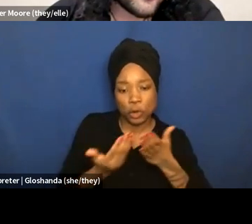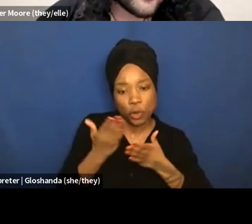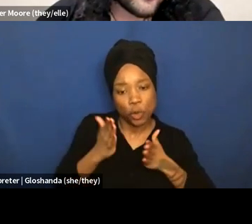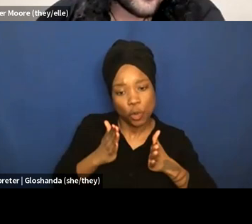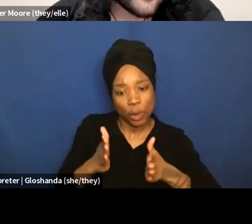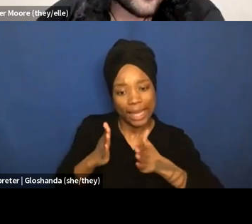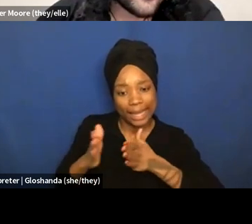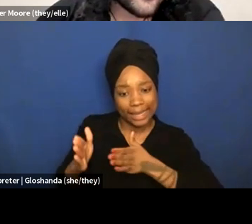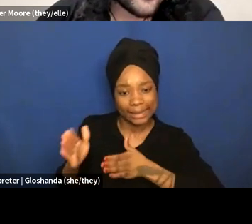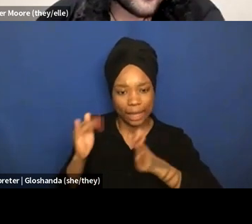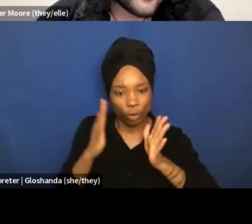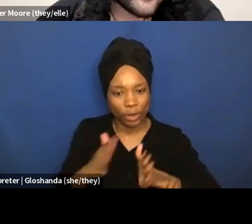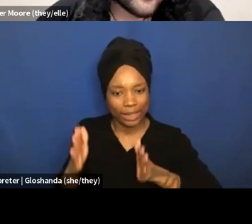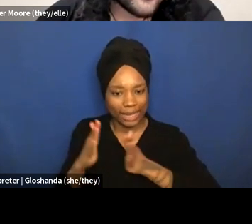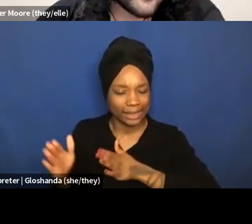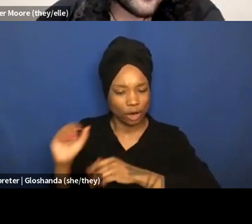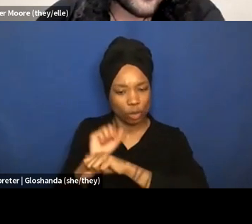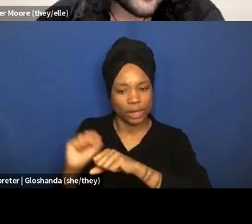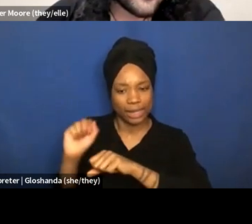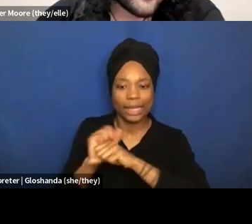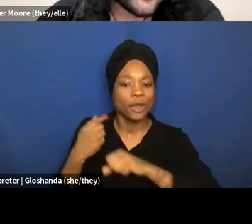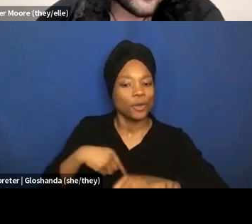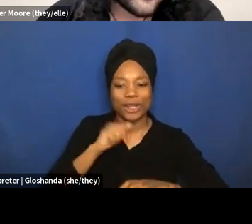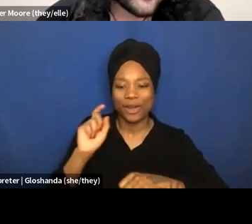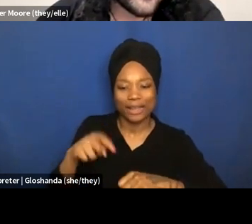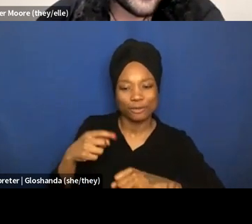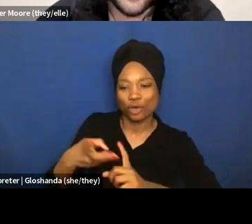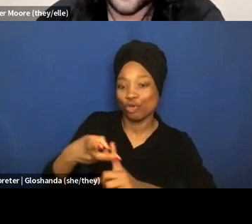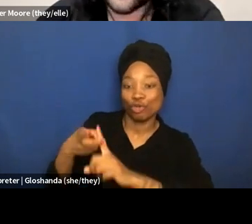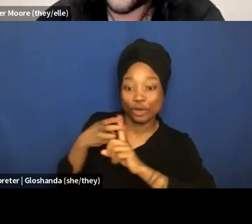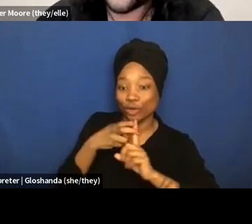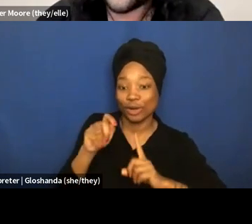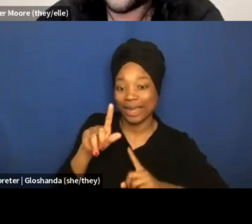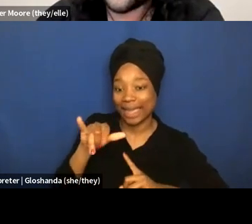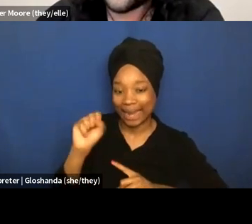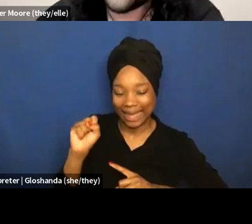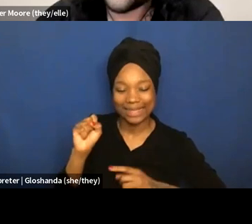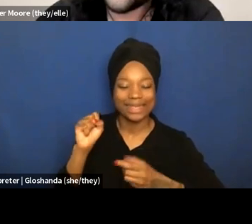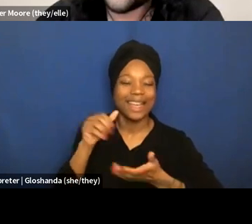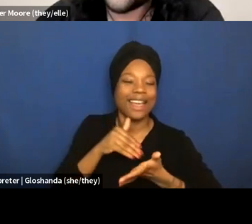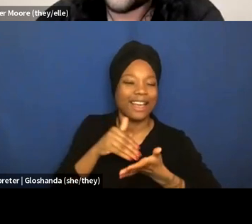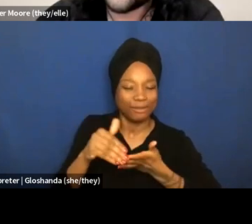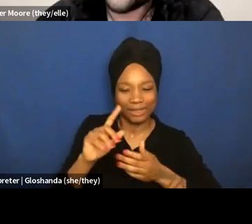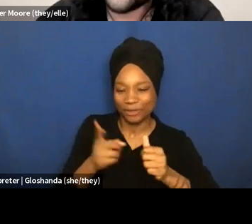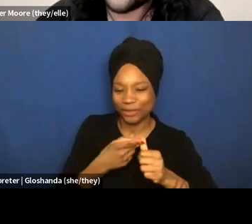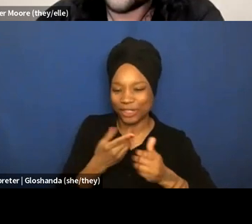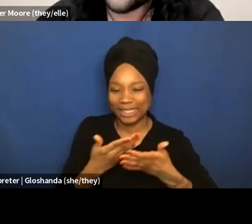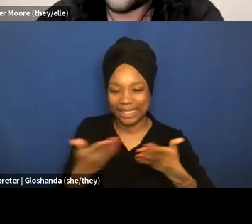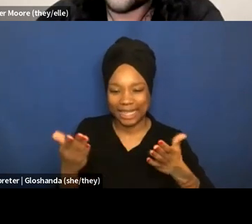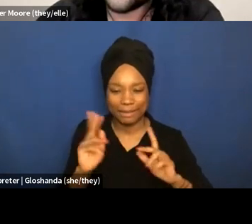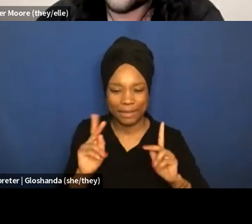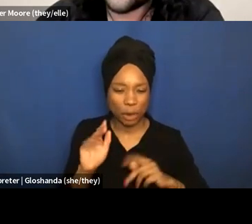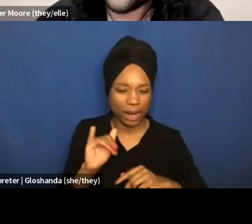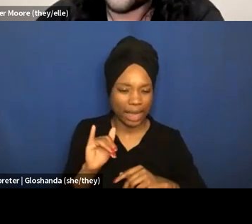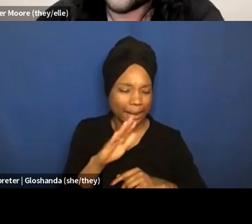find there is no need actually to recruit allies. Oftentimes the first thing people are like, how do we get to